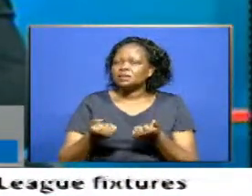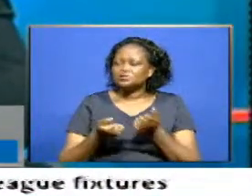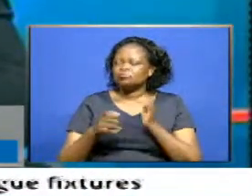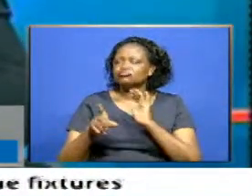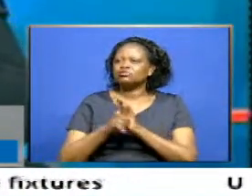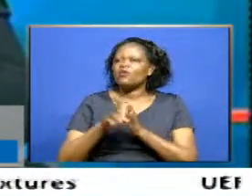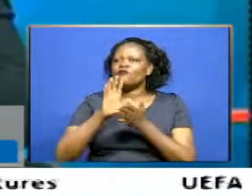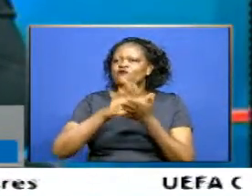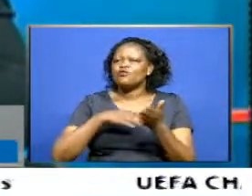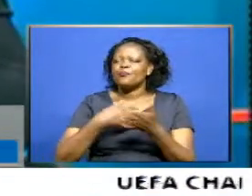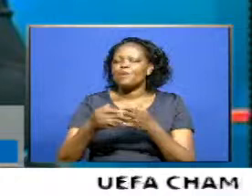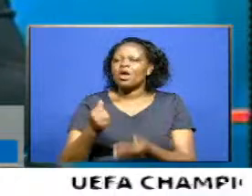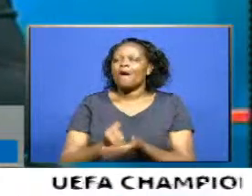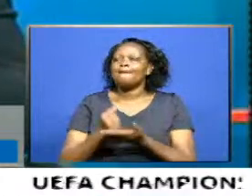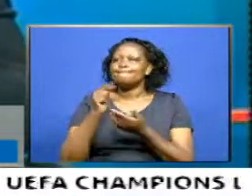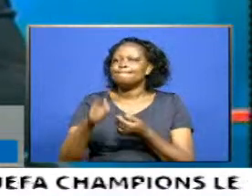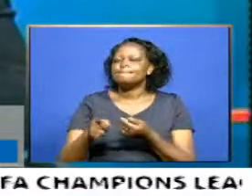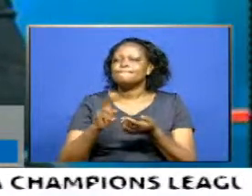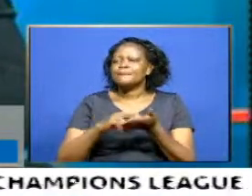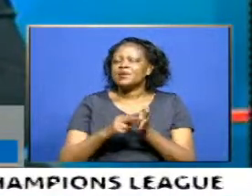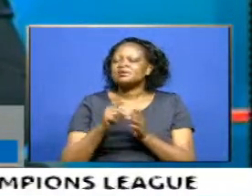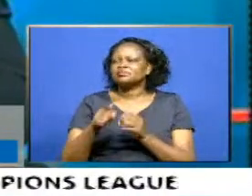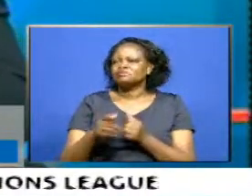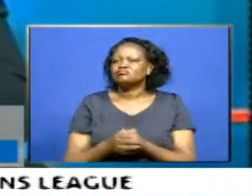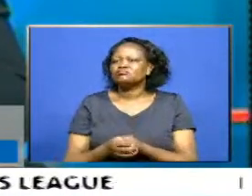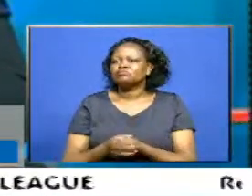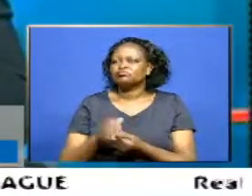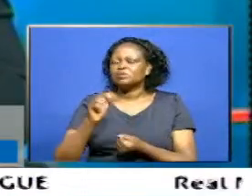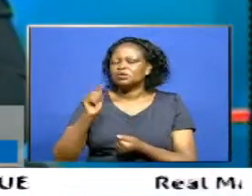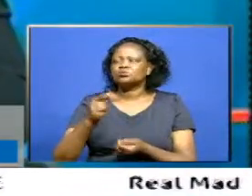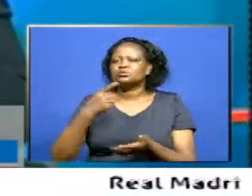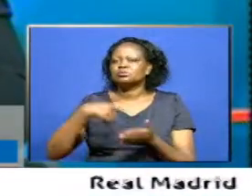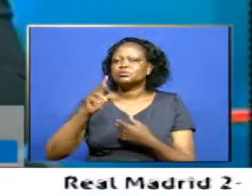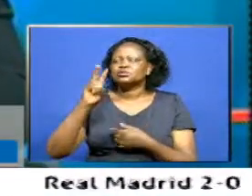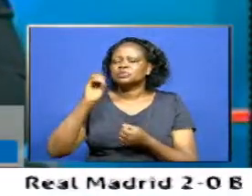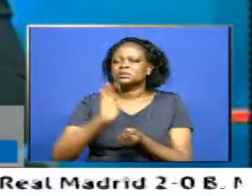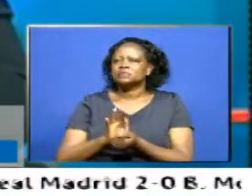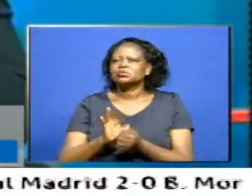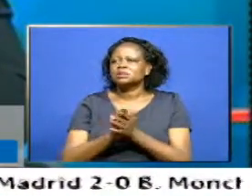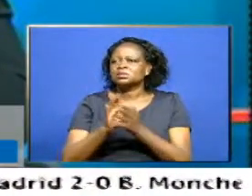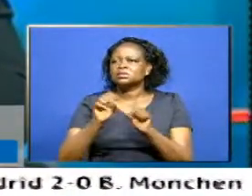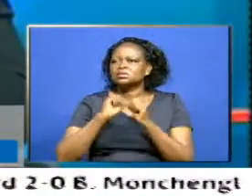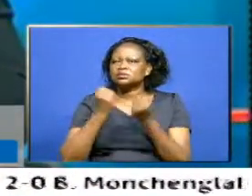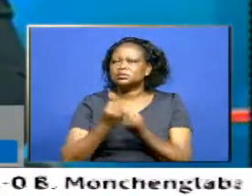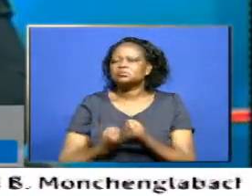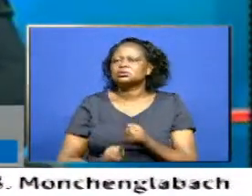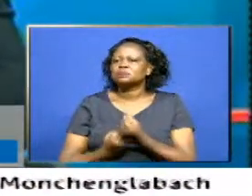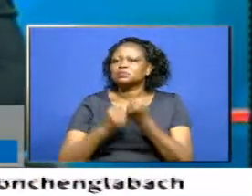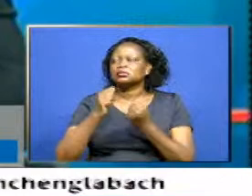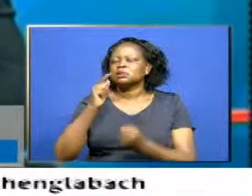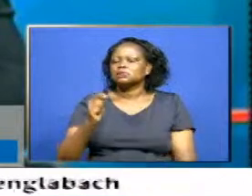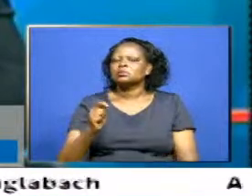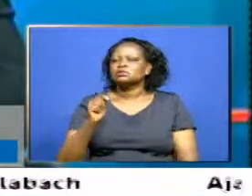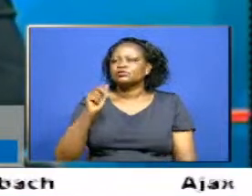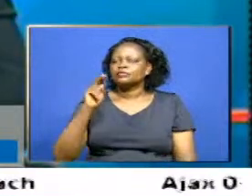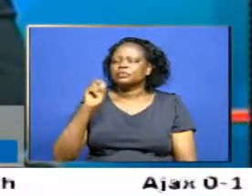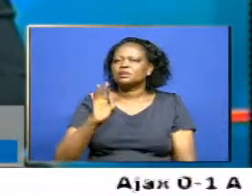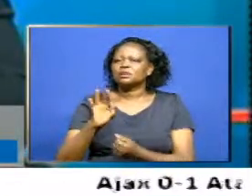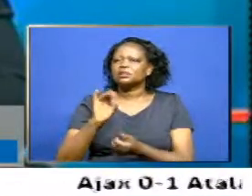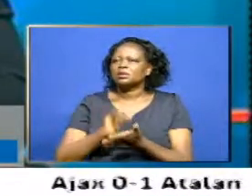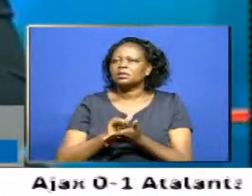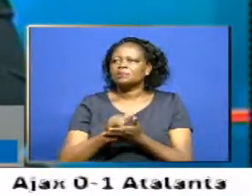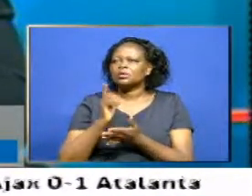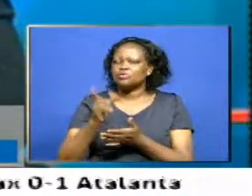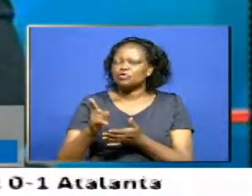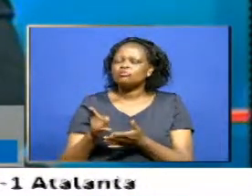to help that. So there's an act that was passed in 2013, the Social Assistance Act of 2013, that is being threatened by